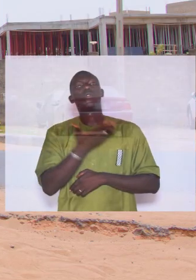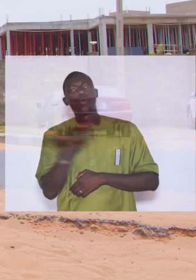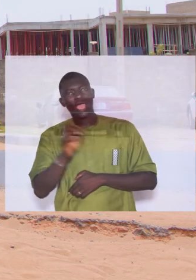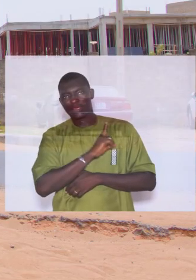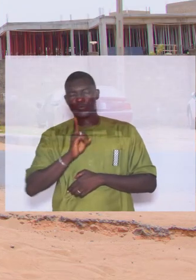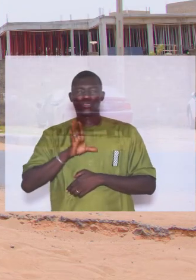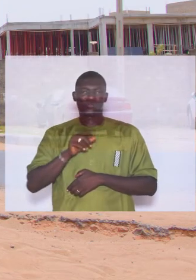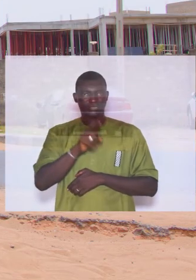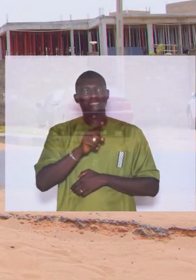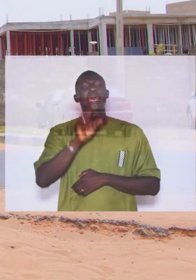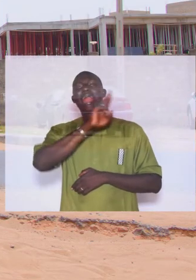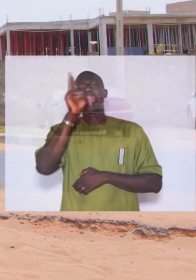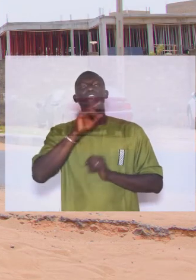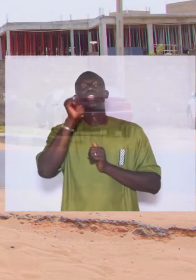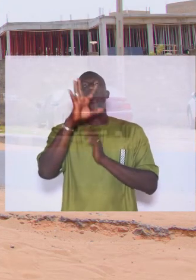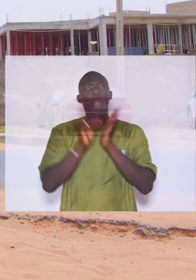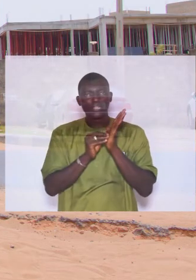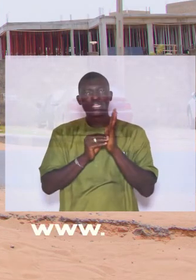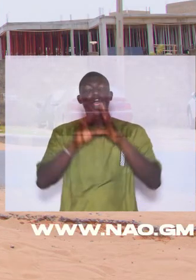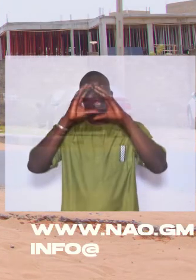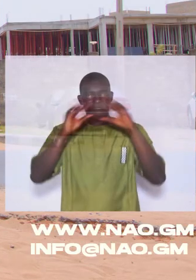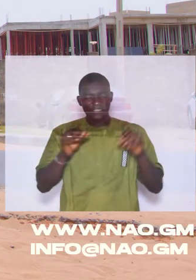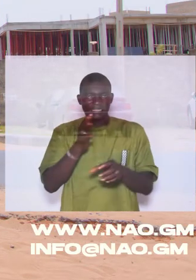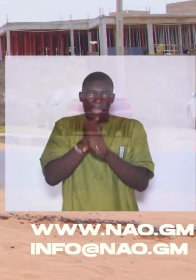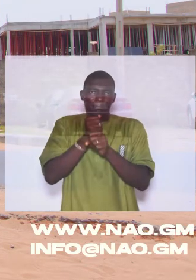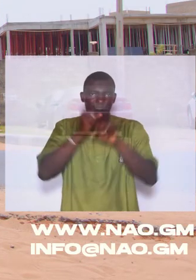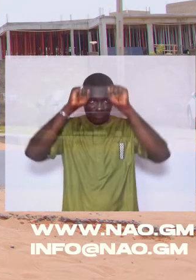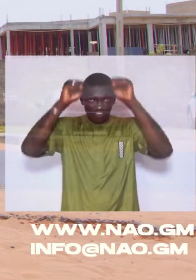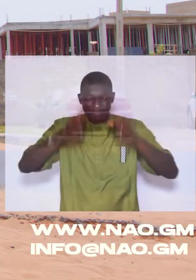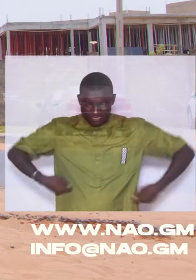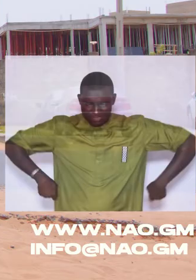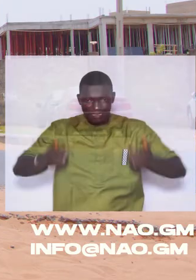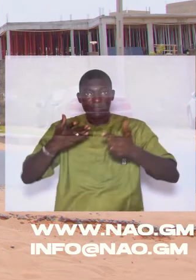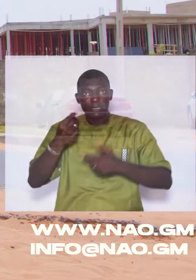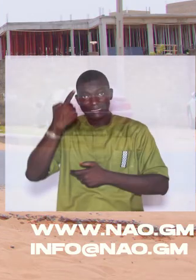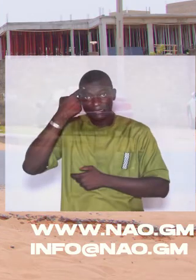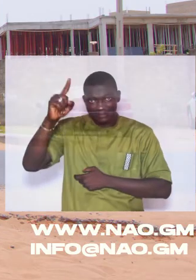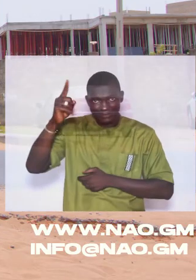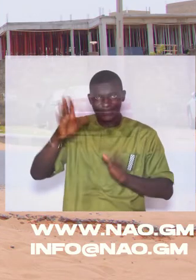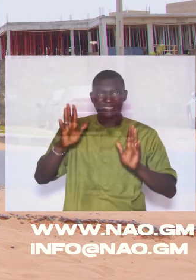and why we do it. National Audit Office, helping government spend wisely.